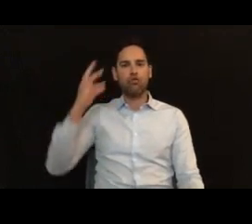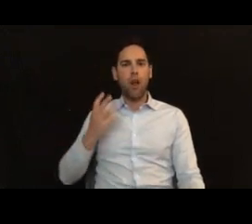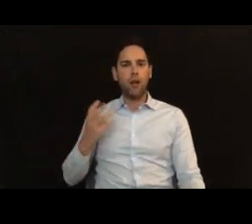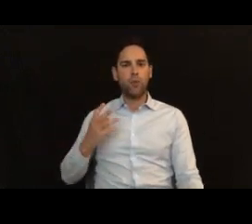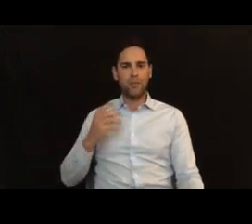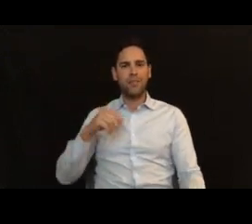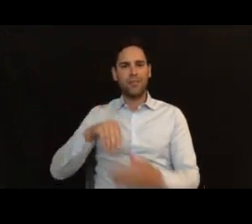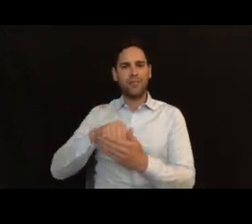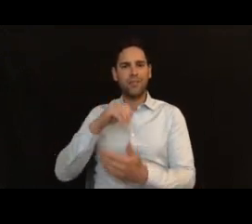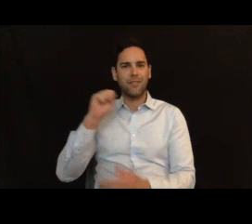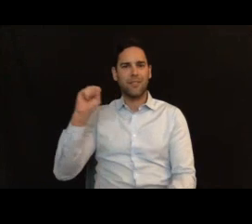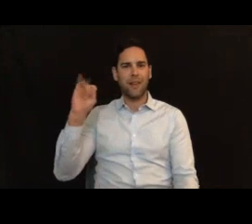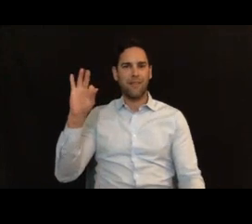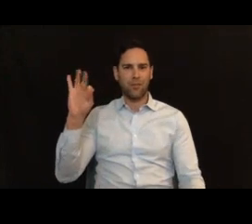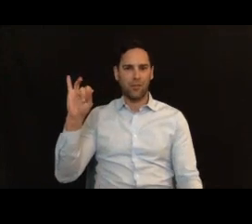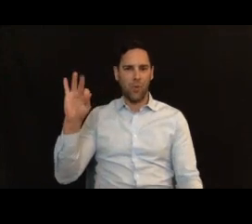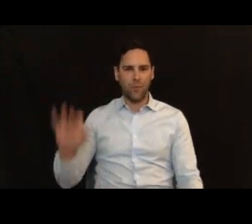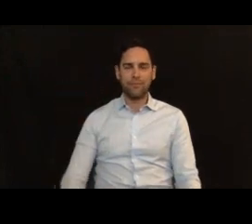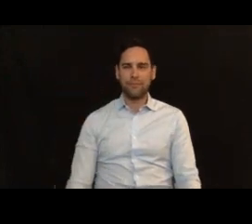slide.